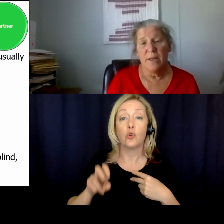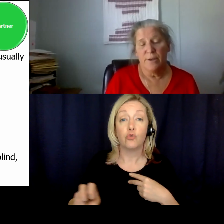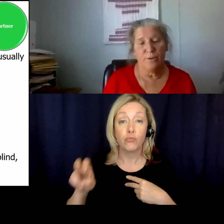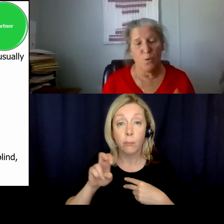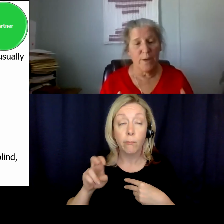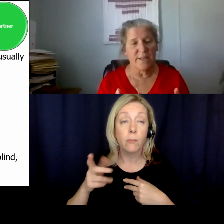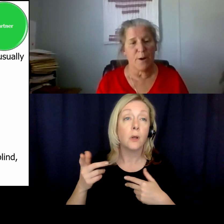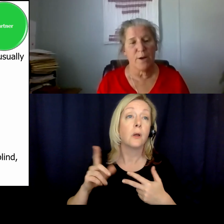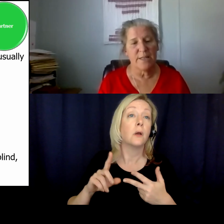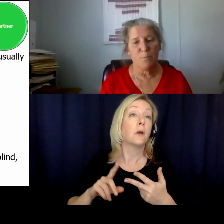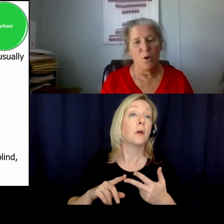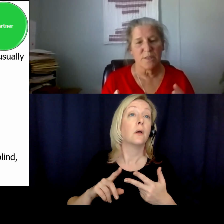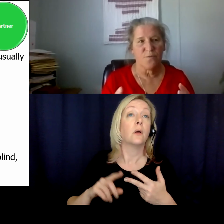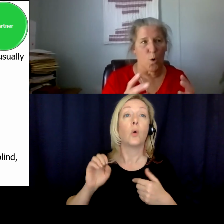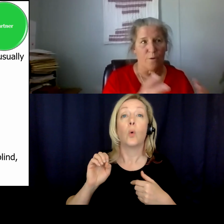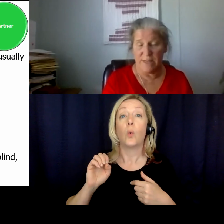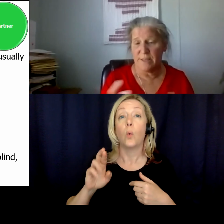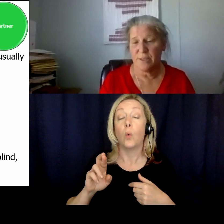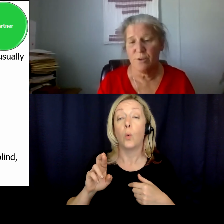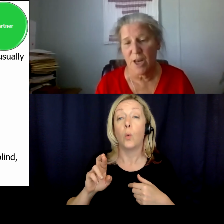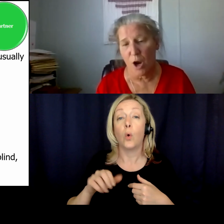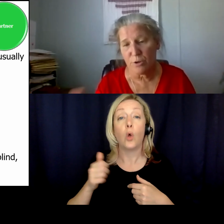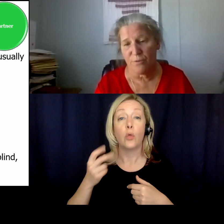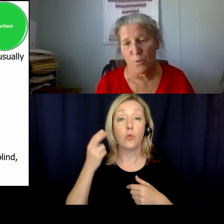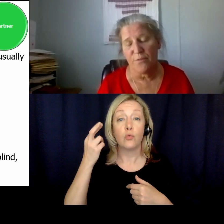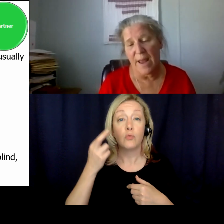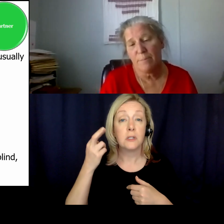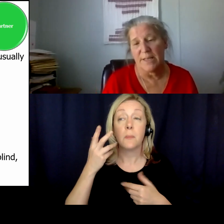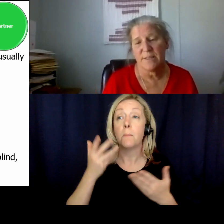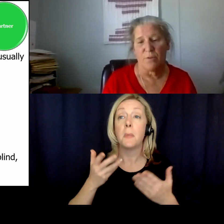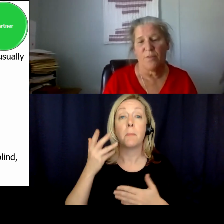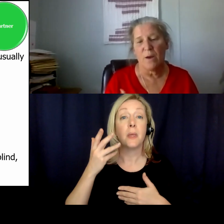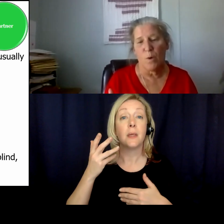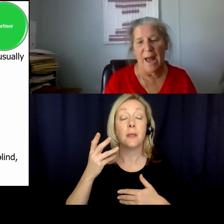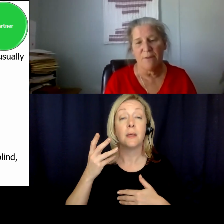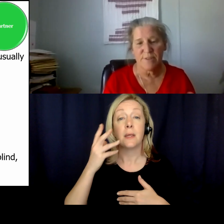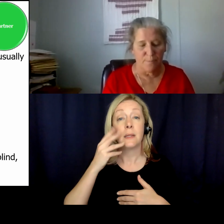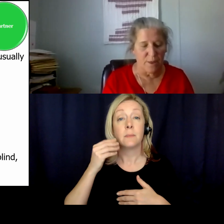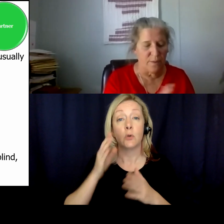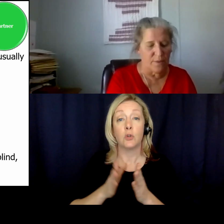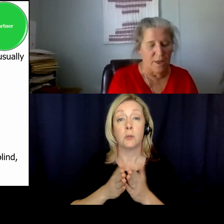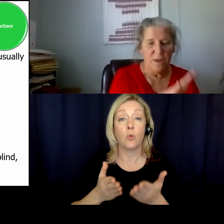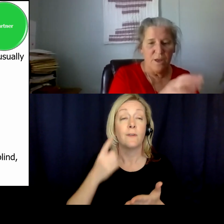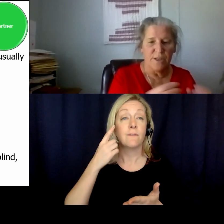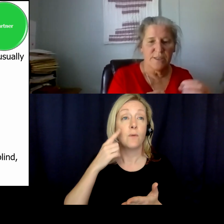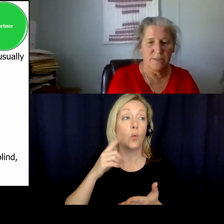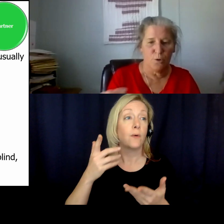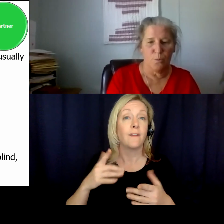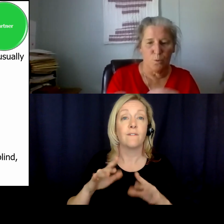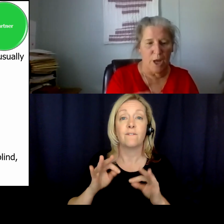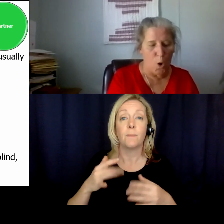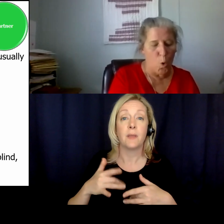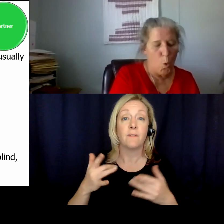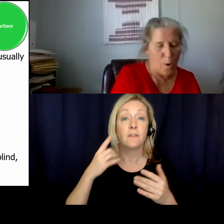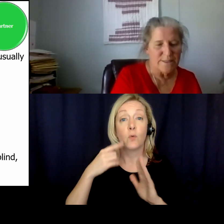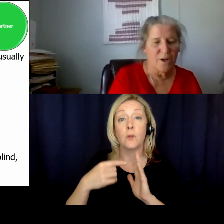even doing experience books for visits to the doctor for the family, so that they will have something that the student